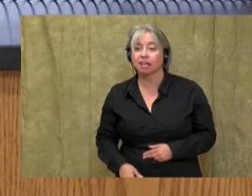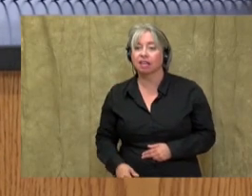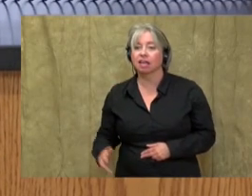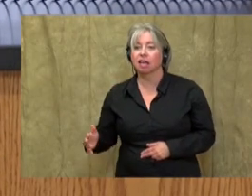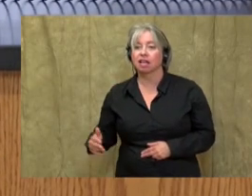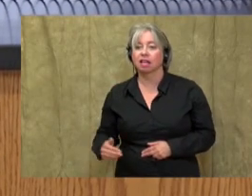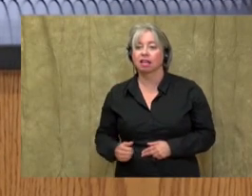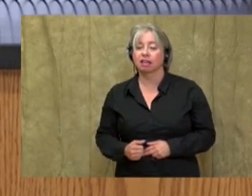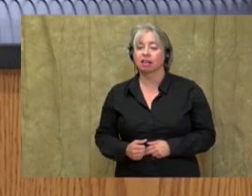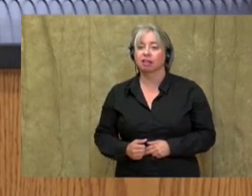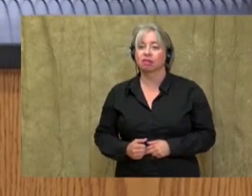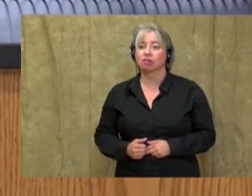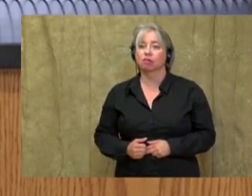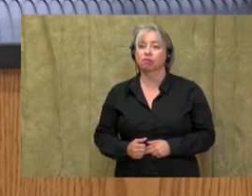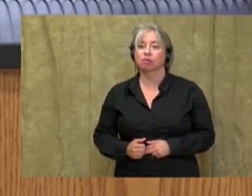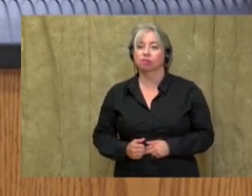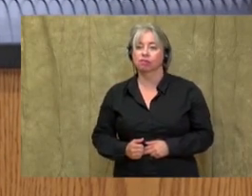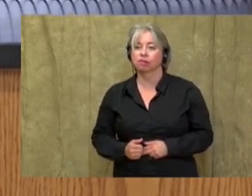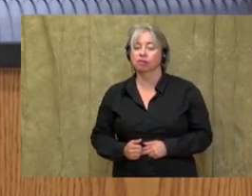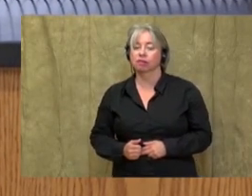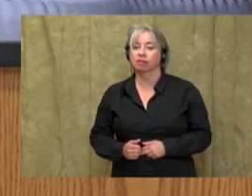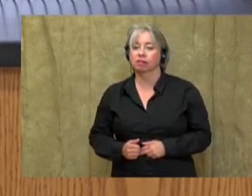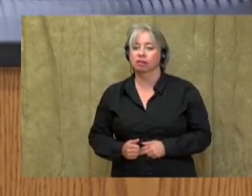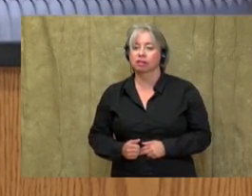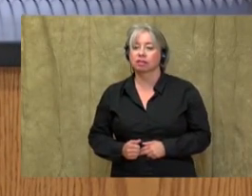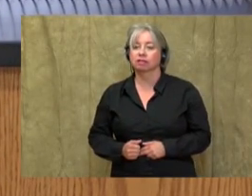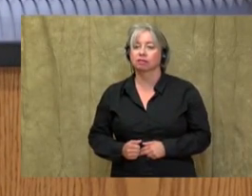You even see a little reflection there. We'll talk about that next week.